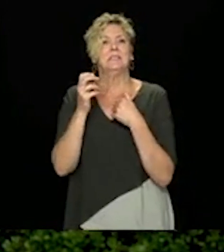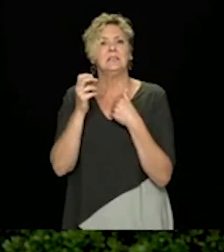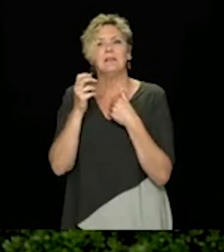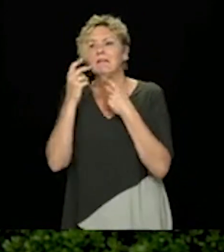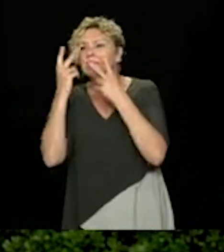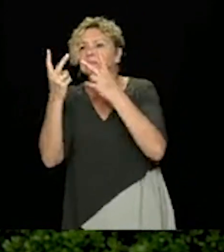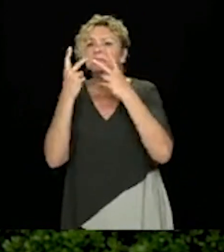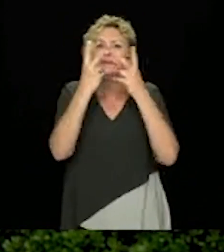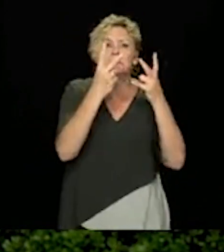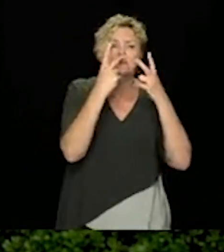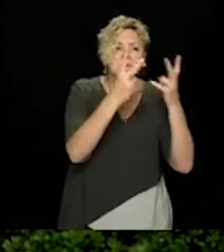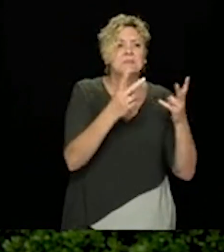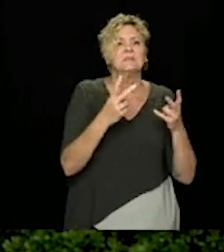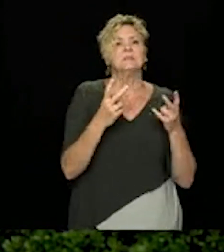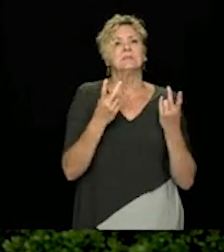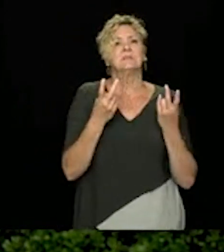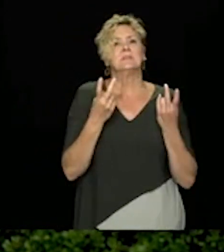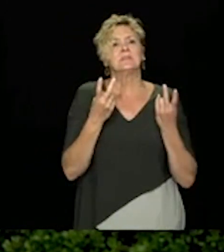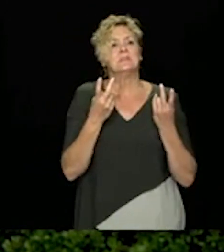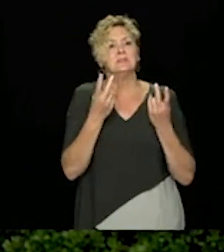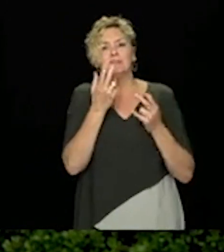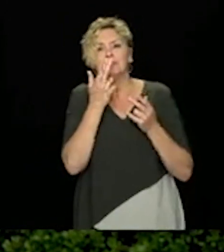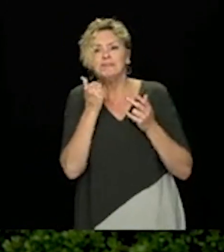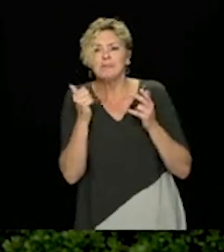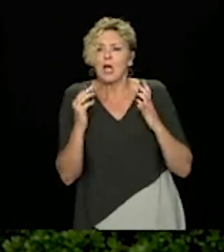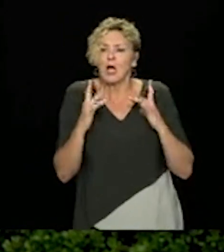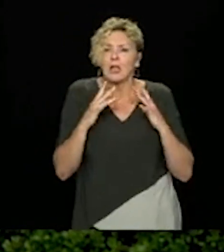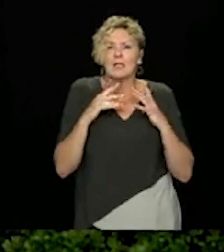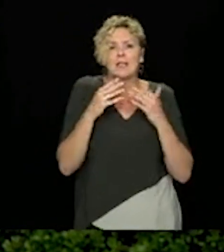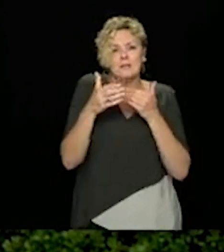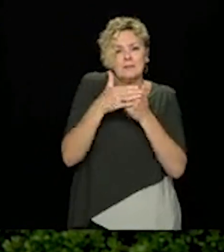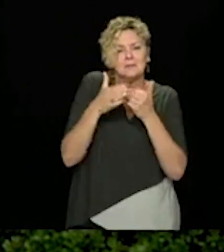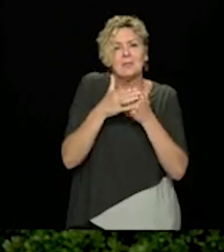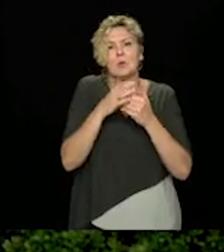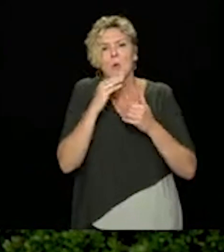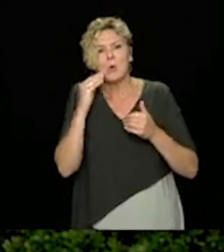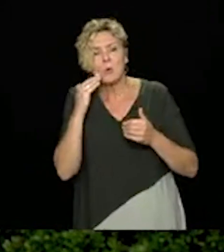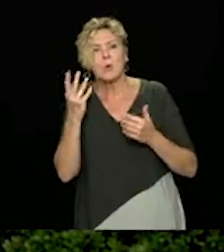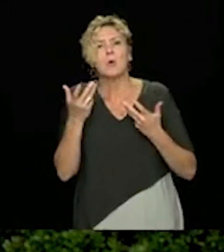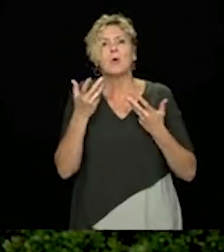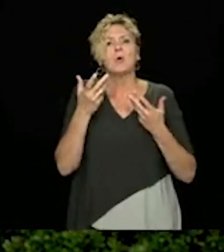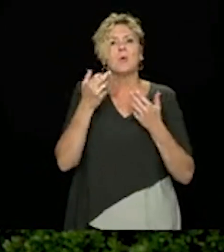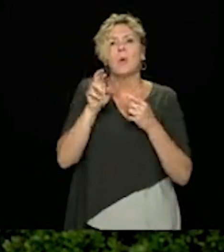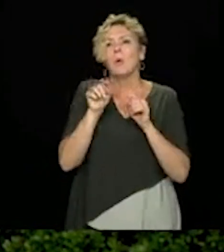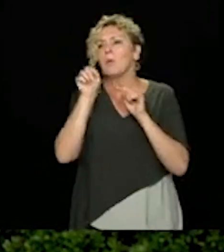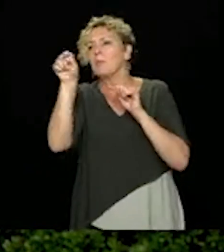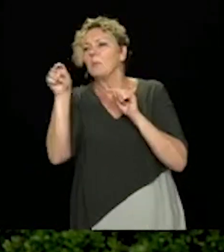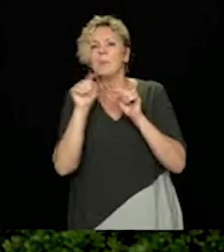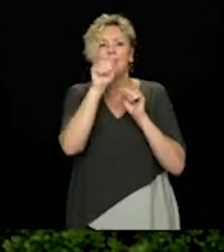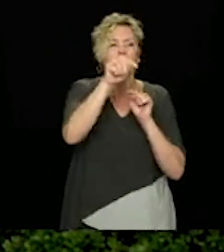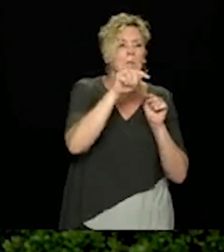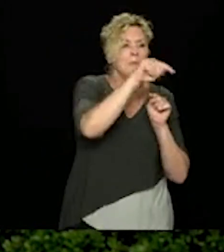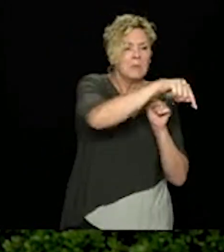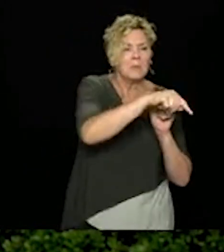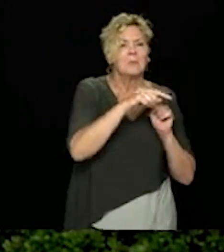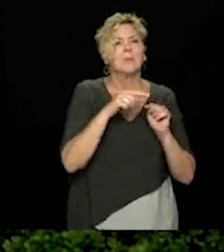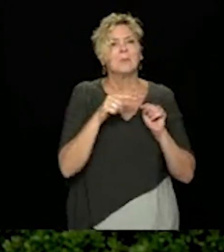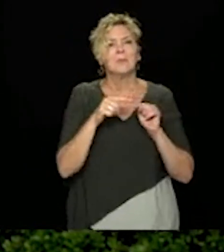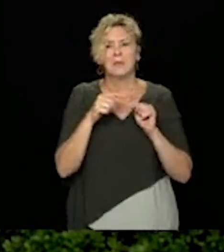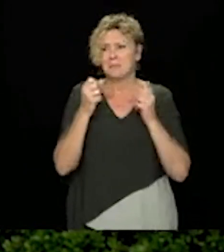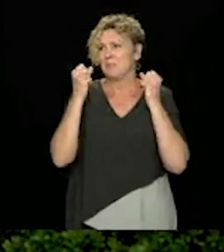people will do that when they get the opportunity. And that's showing support for British Columbia, for BC companies, for